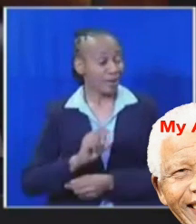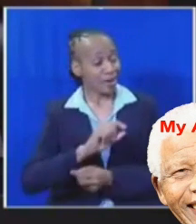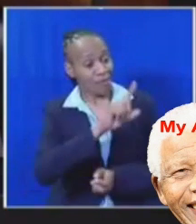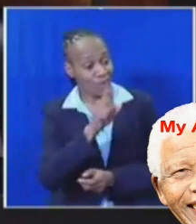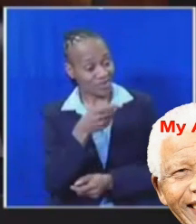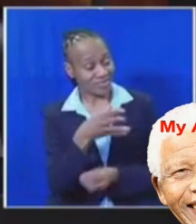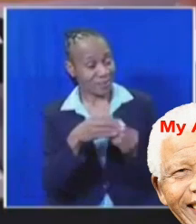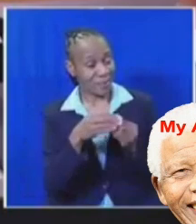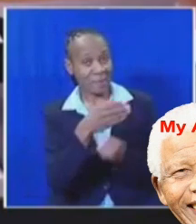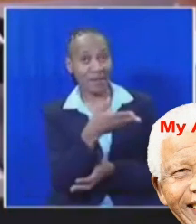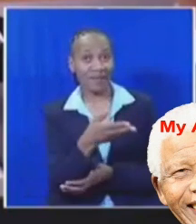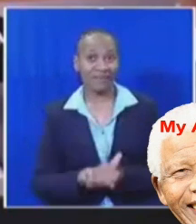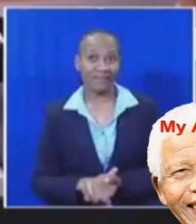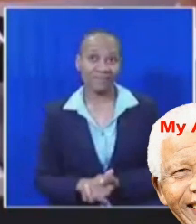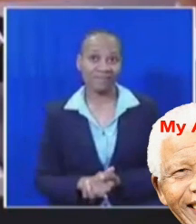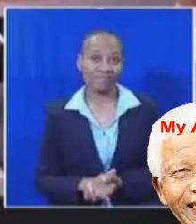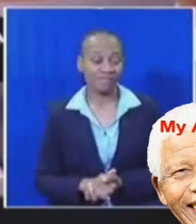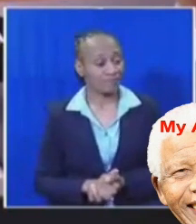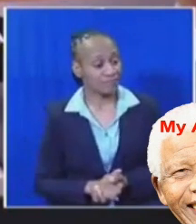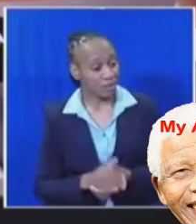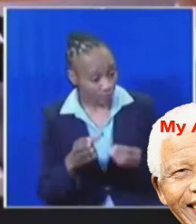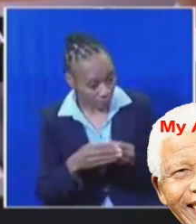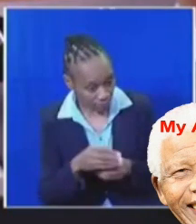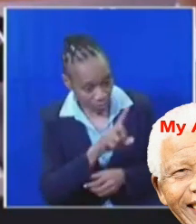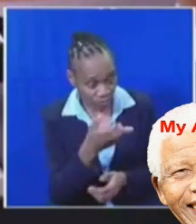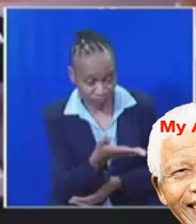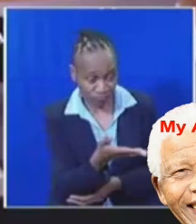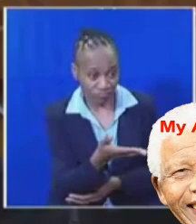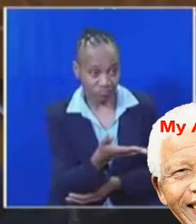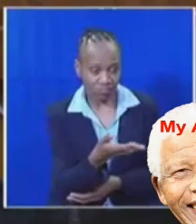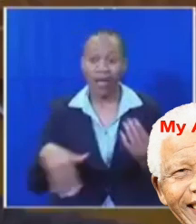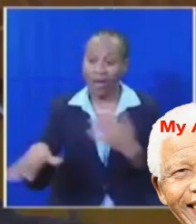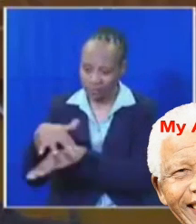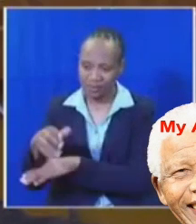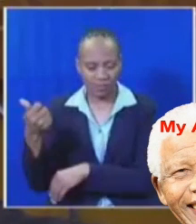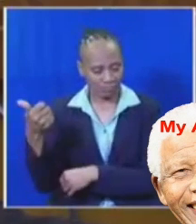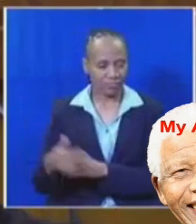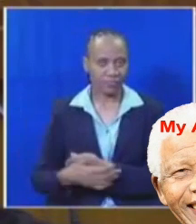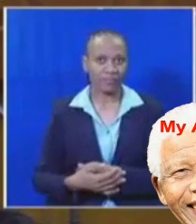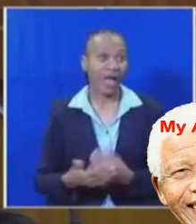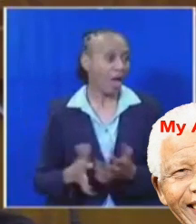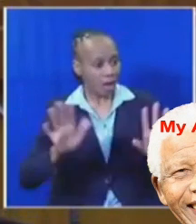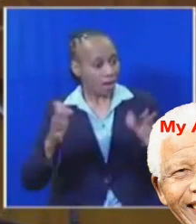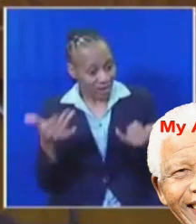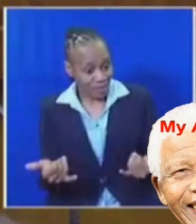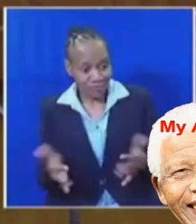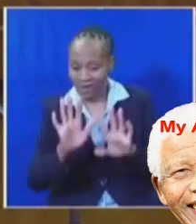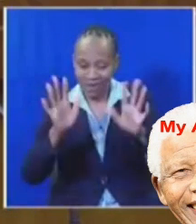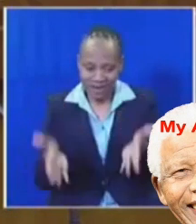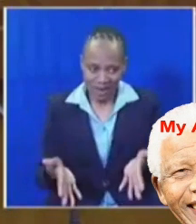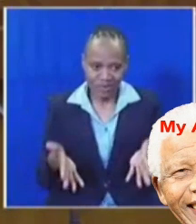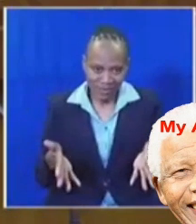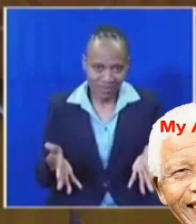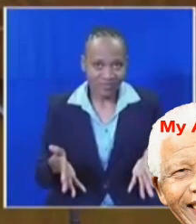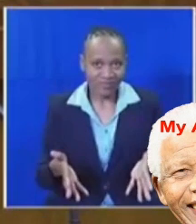statement? Honorable Member, would you like to take question? Outside. No, now. Order. Now. Honorable